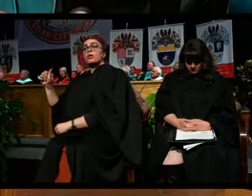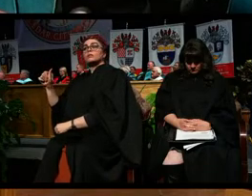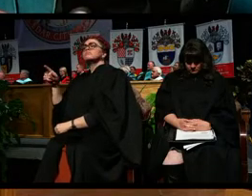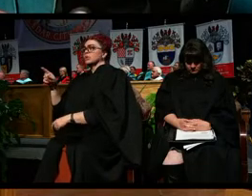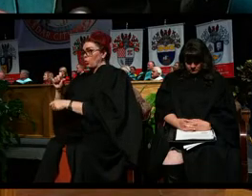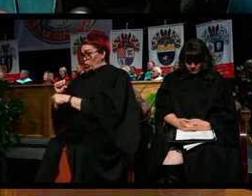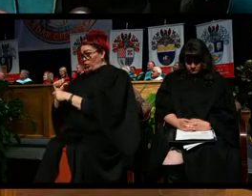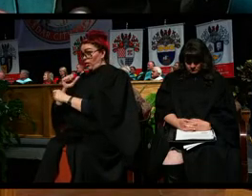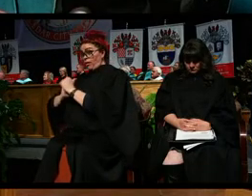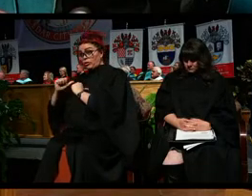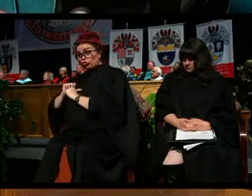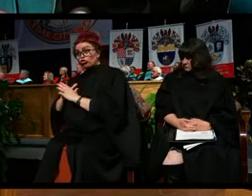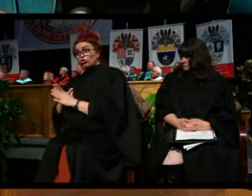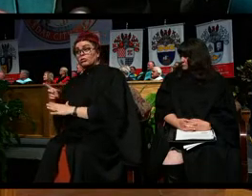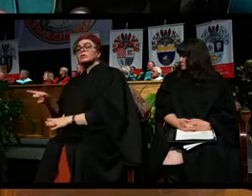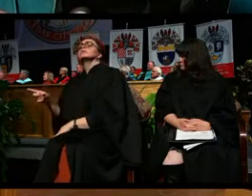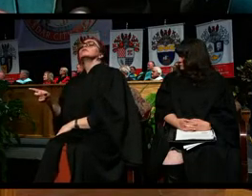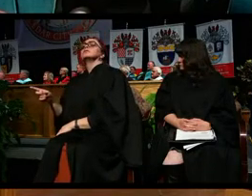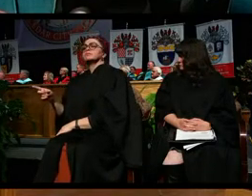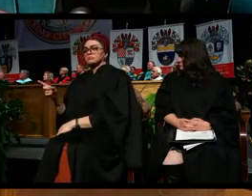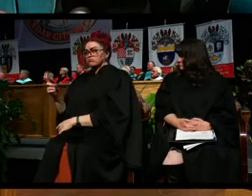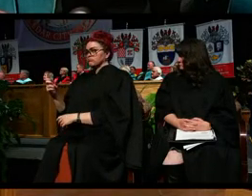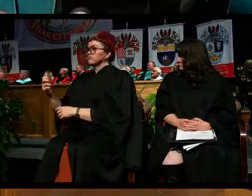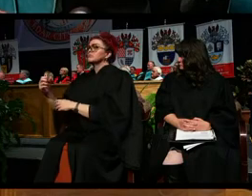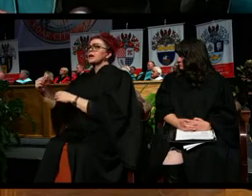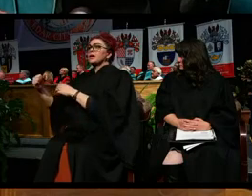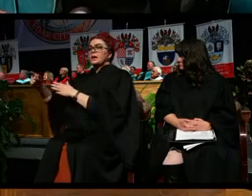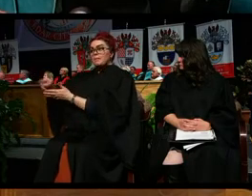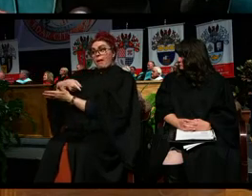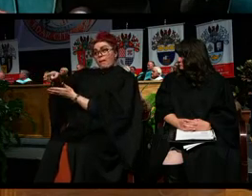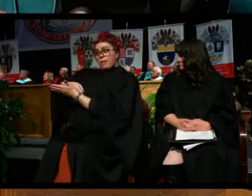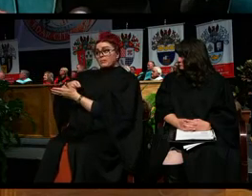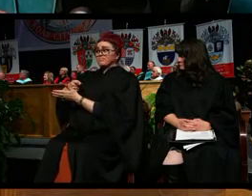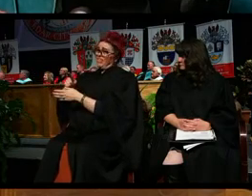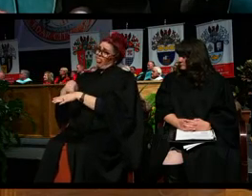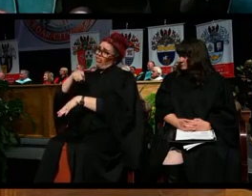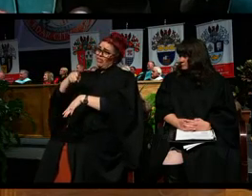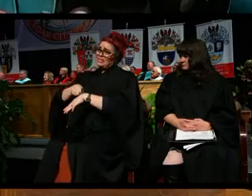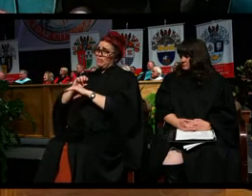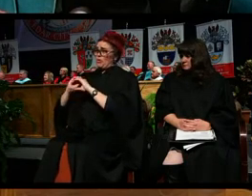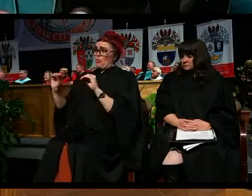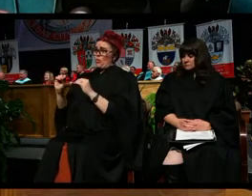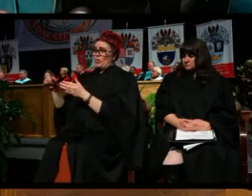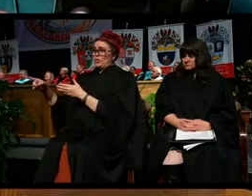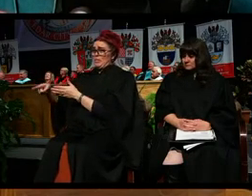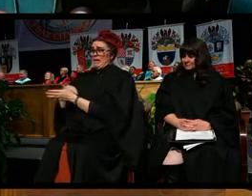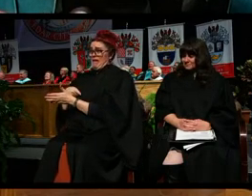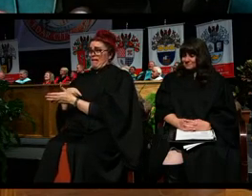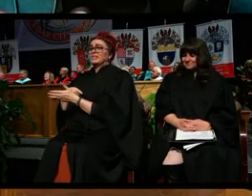a, getting a check every week. He was off the payroll for some time. It was amazing.